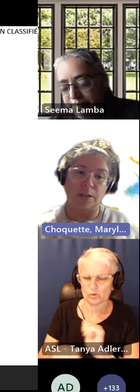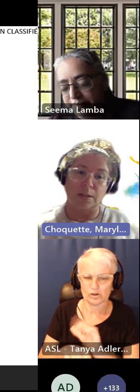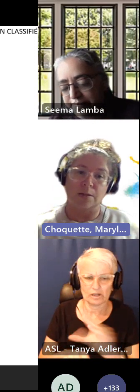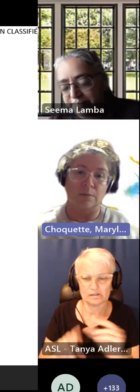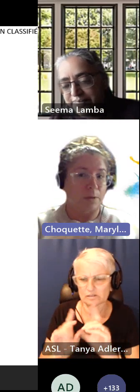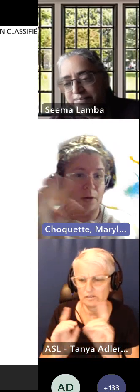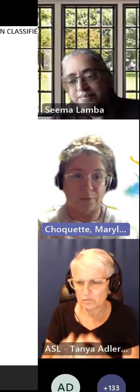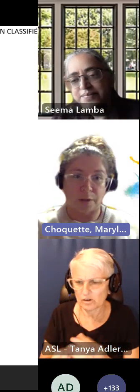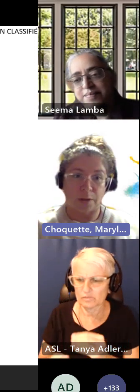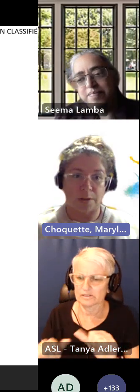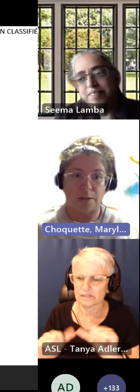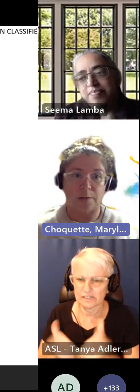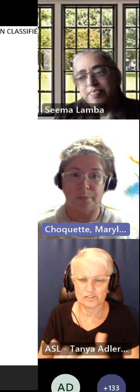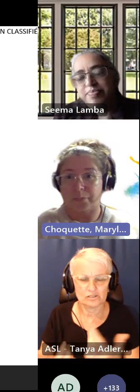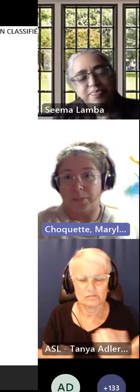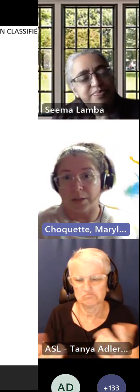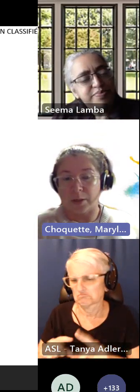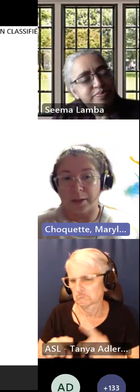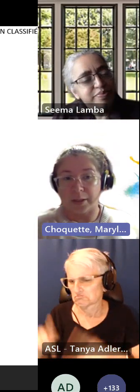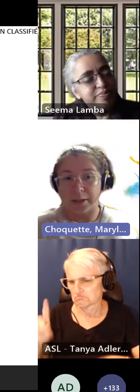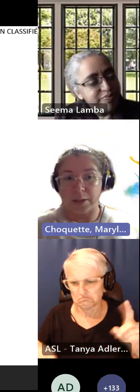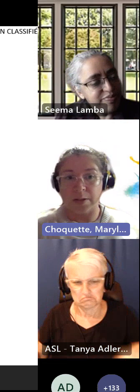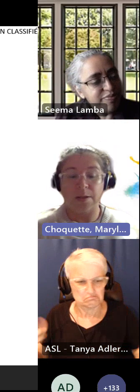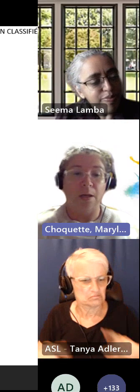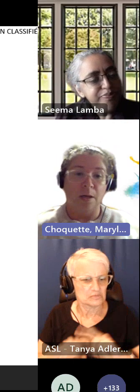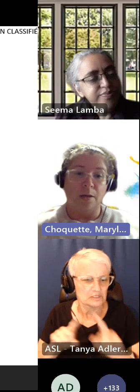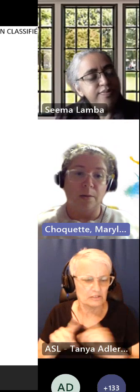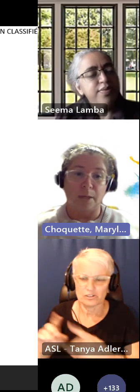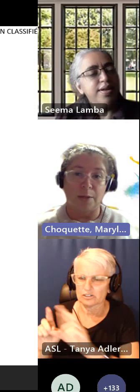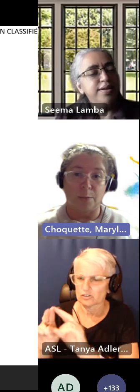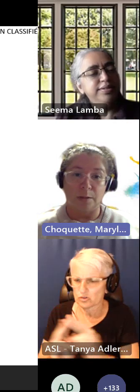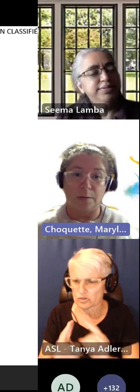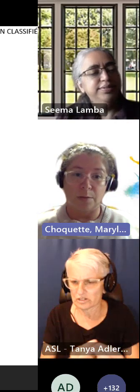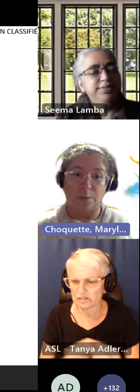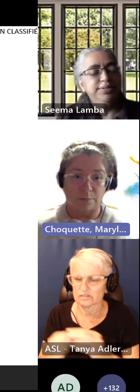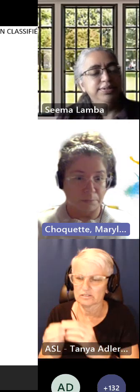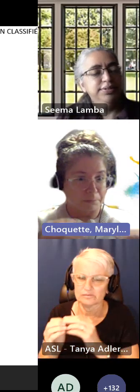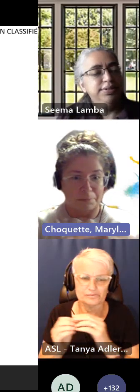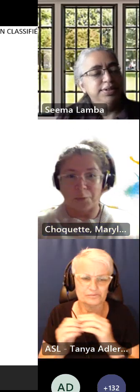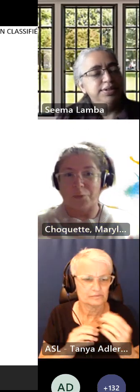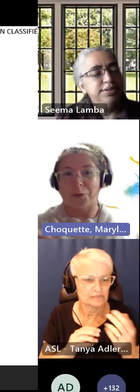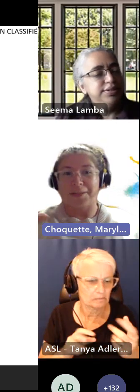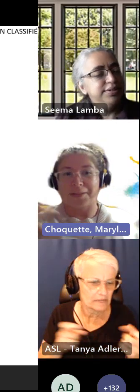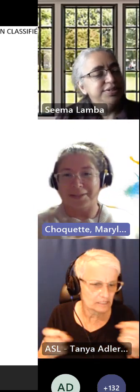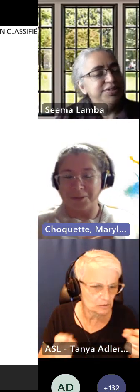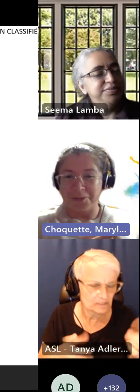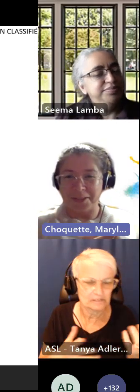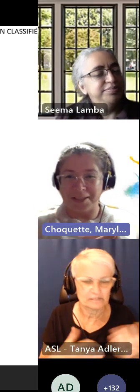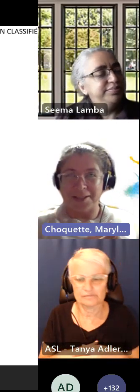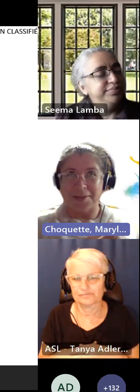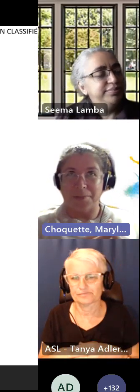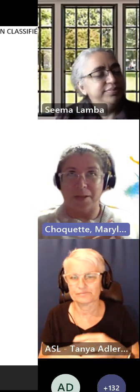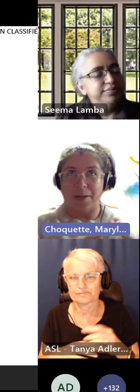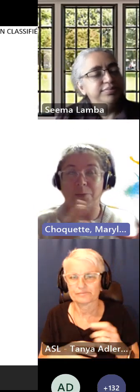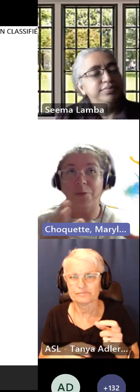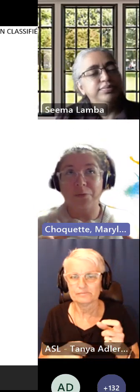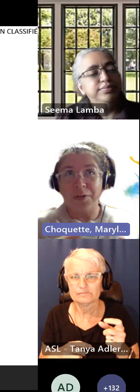or agency, there are various bargaining agents. Management. So of course, they need to